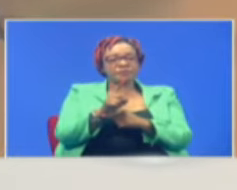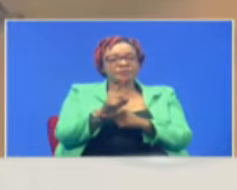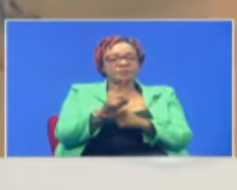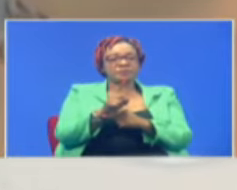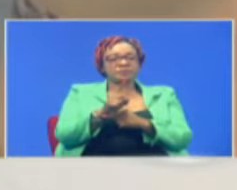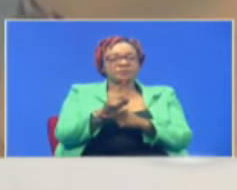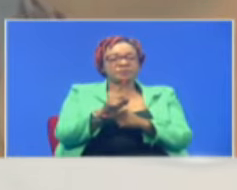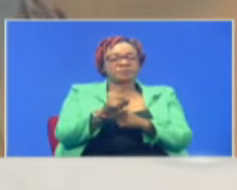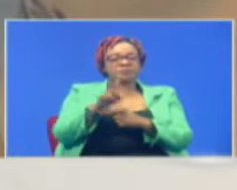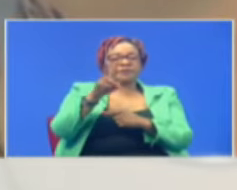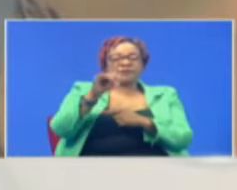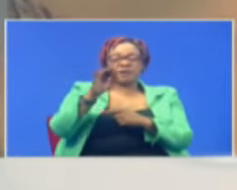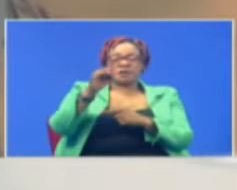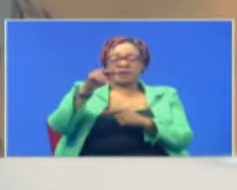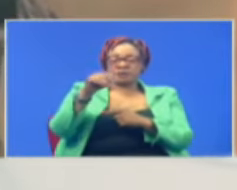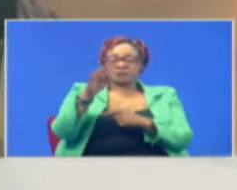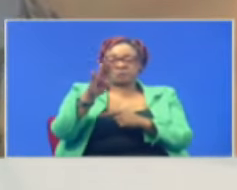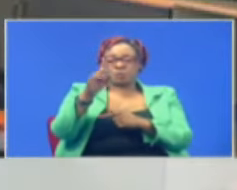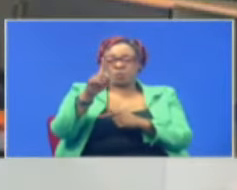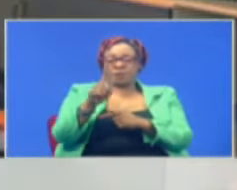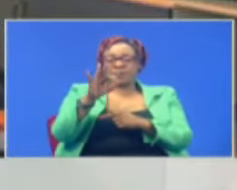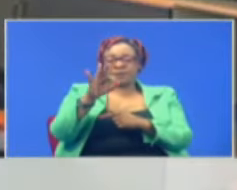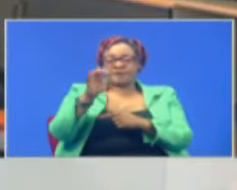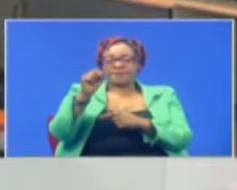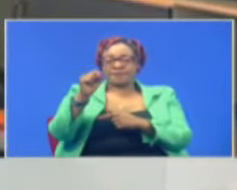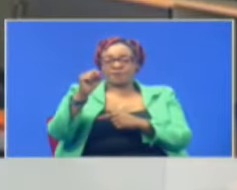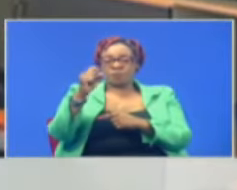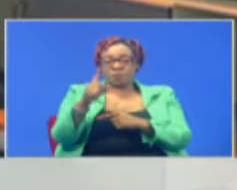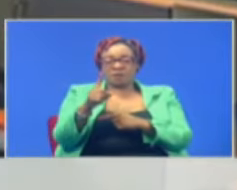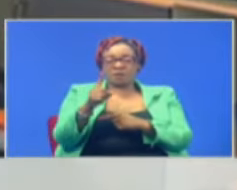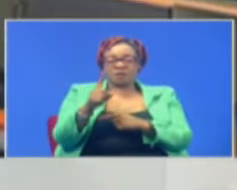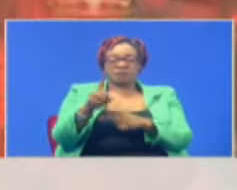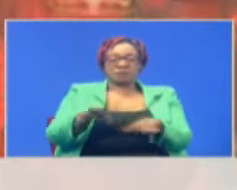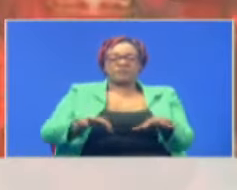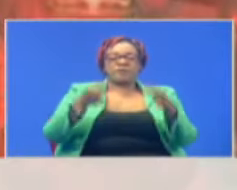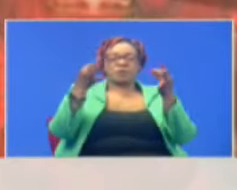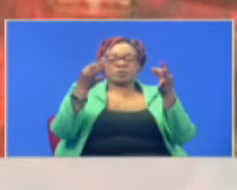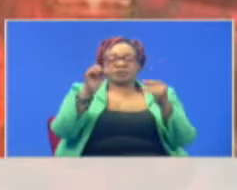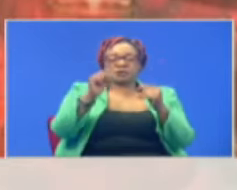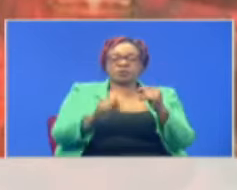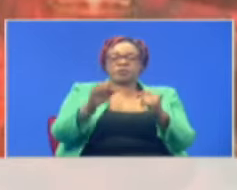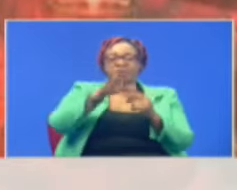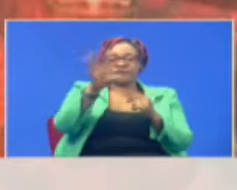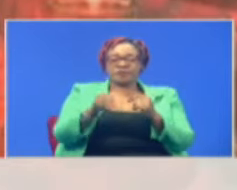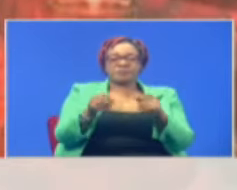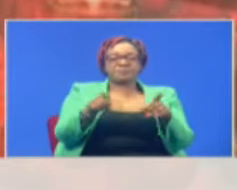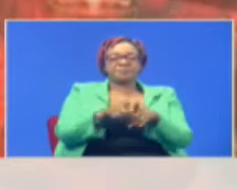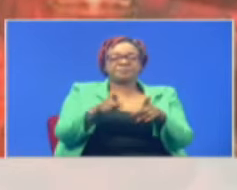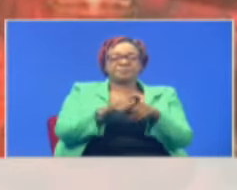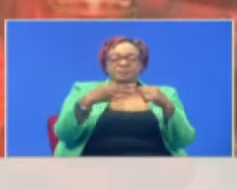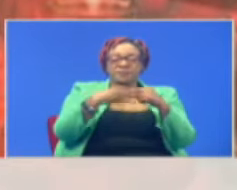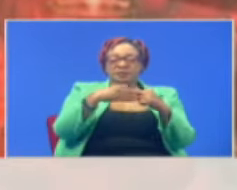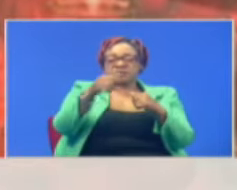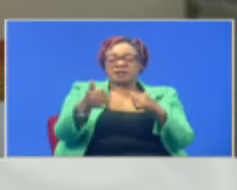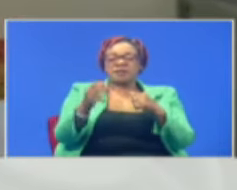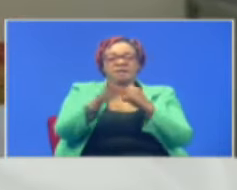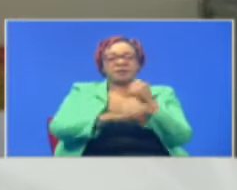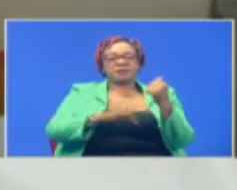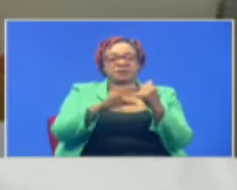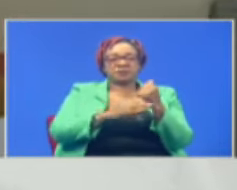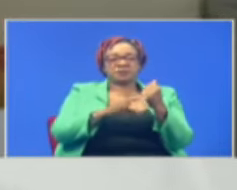Variant B1351, first detected in South Africa, has now been found in 8 other countries, while